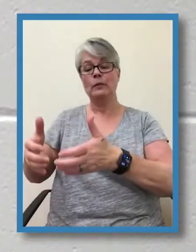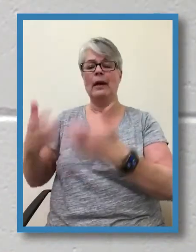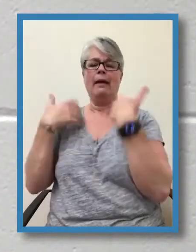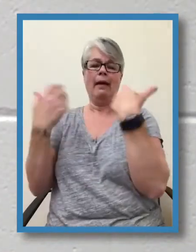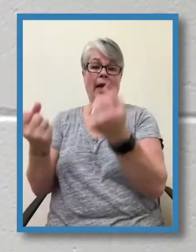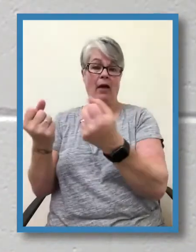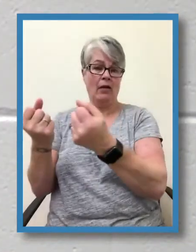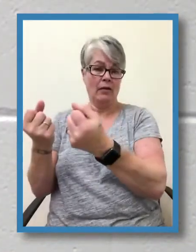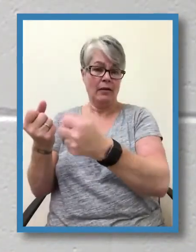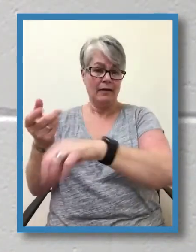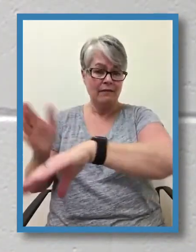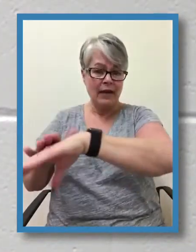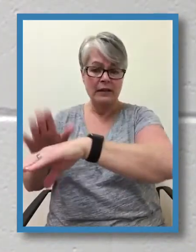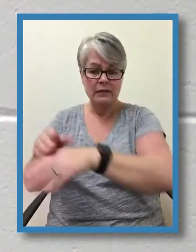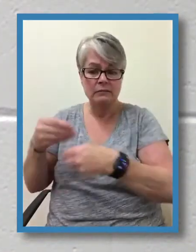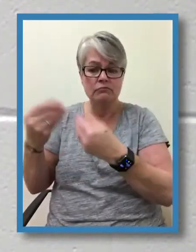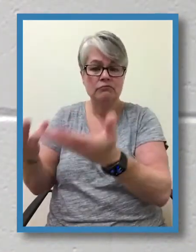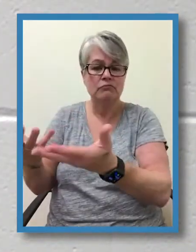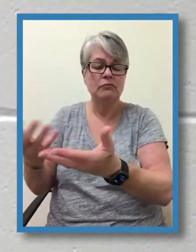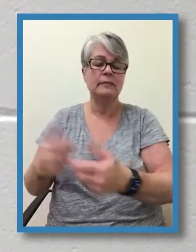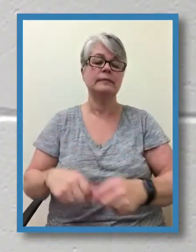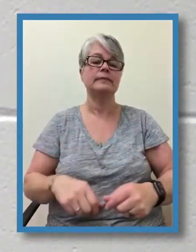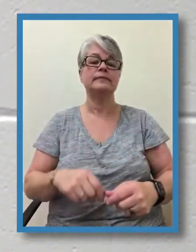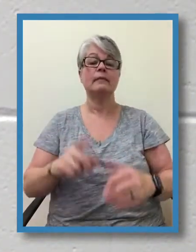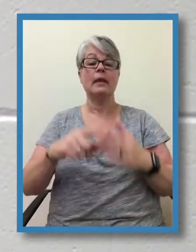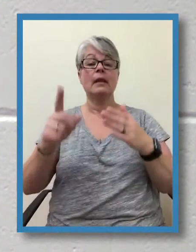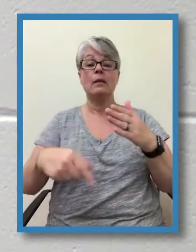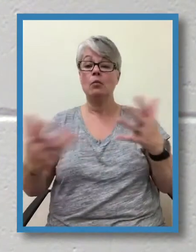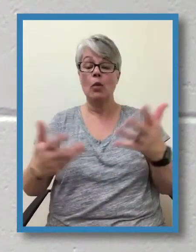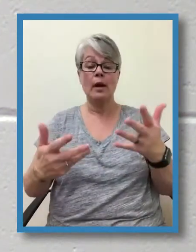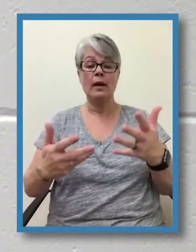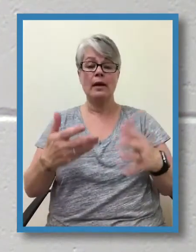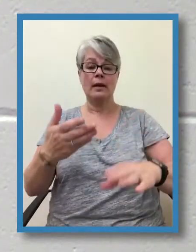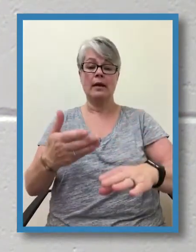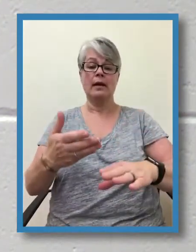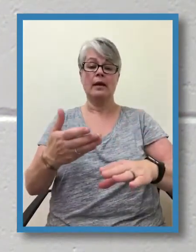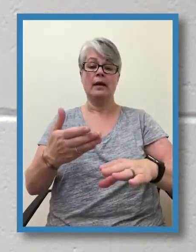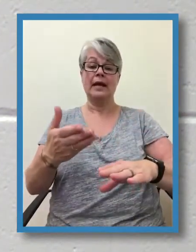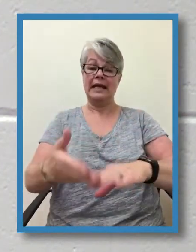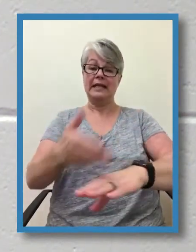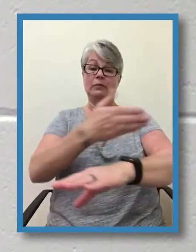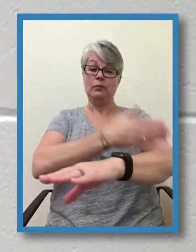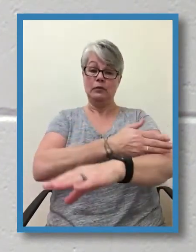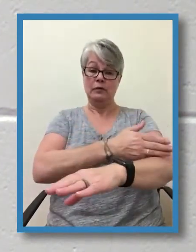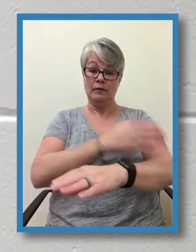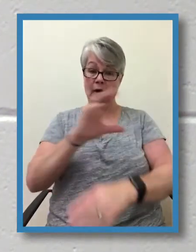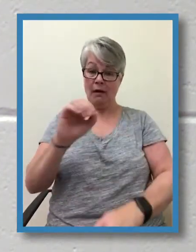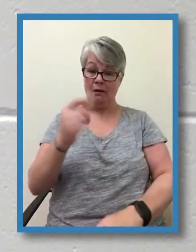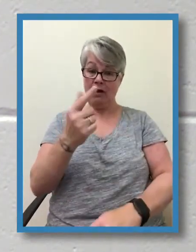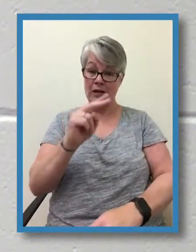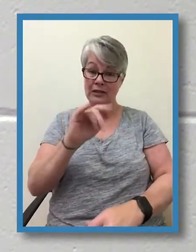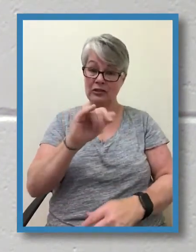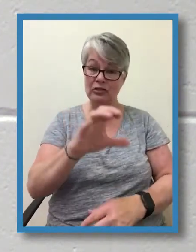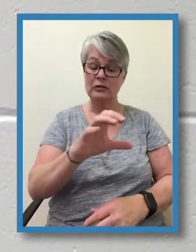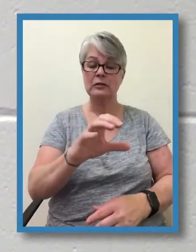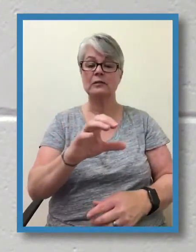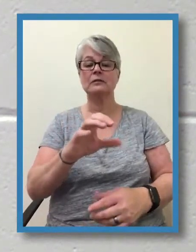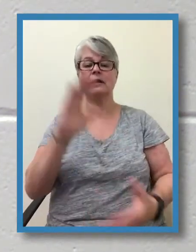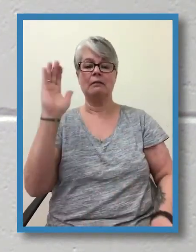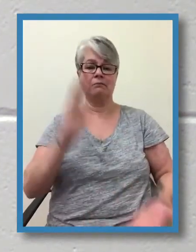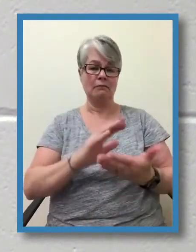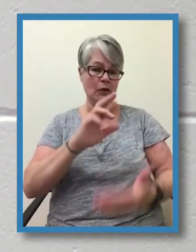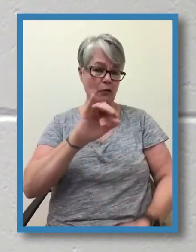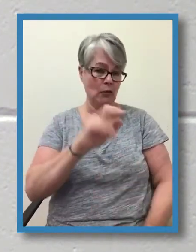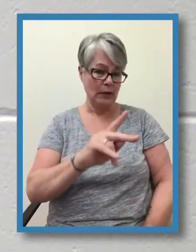now to a worldwide finger initiative. So in the US,